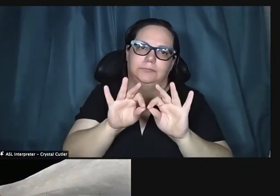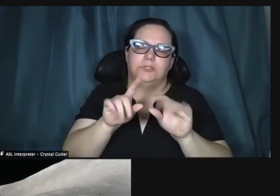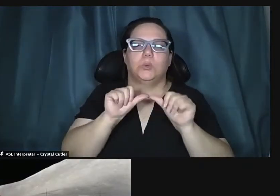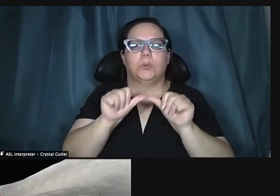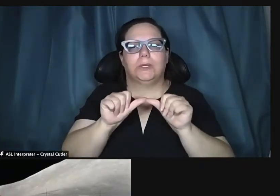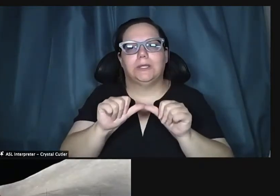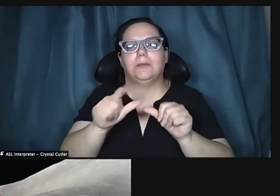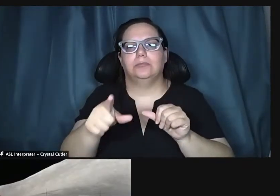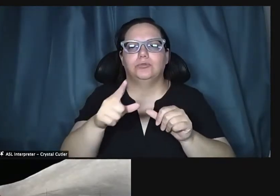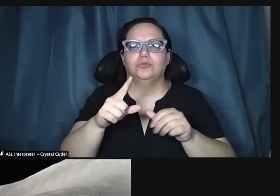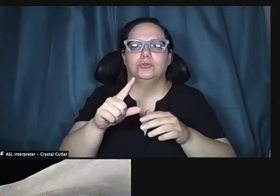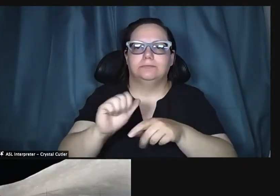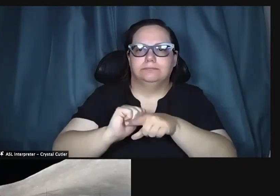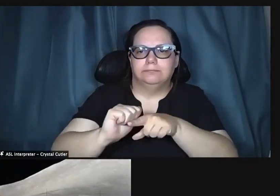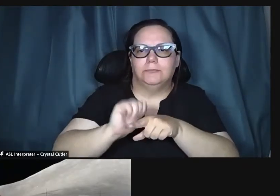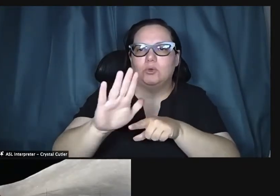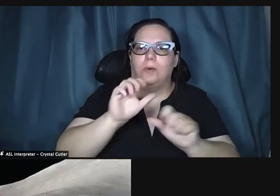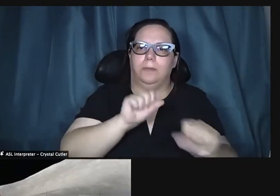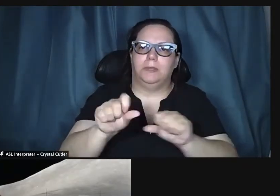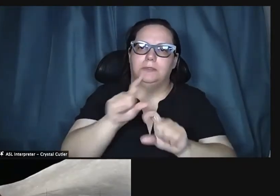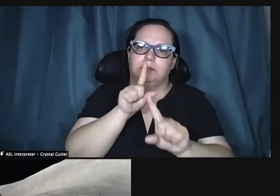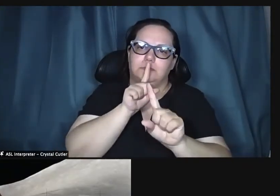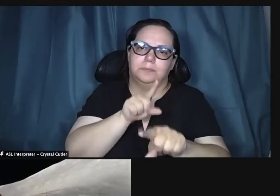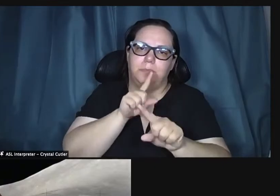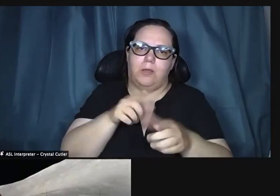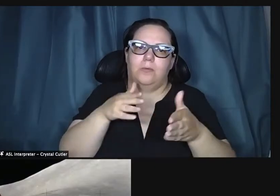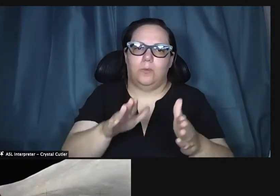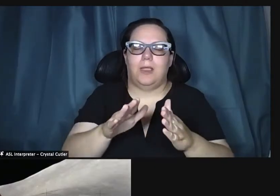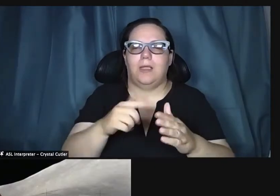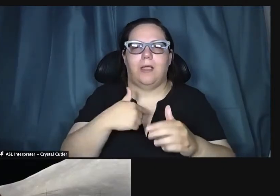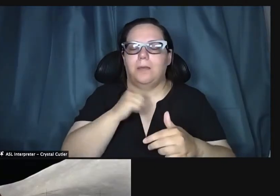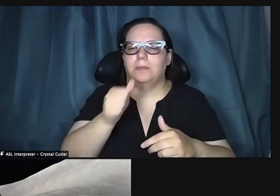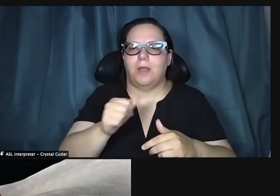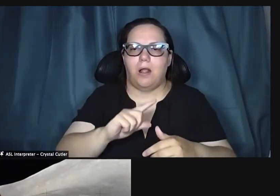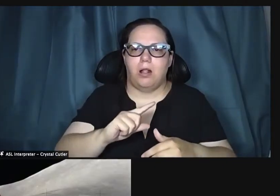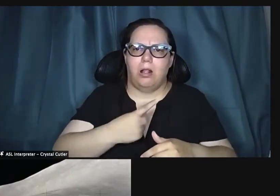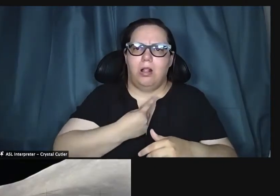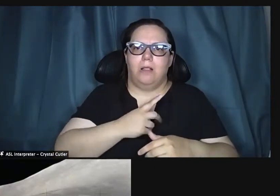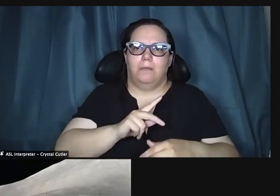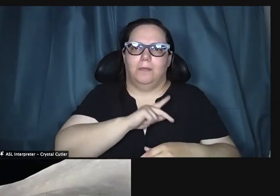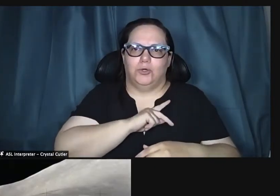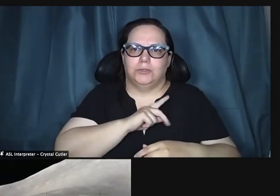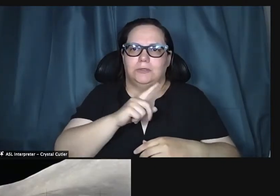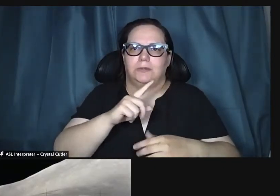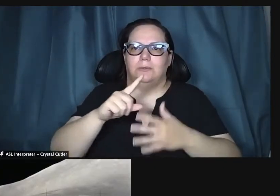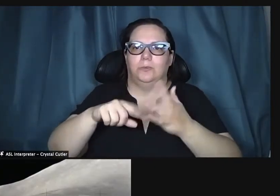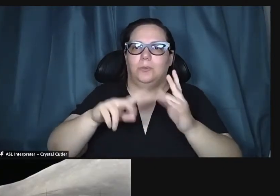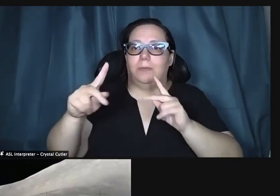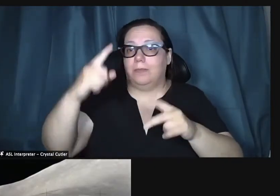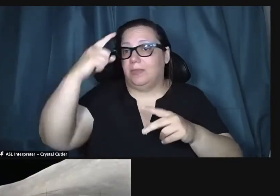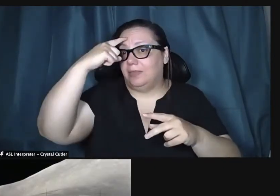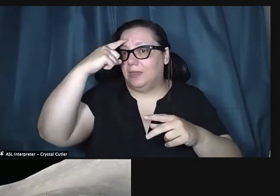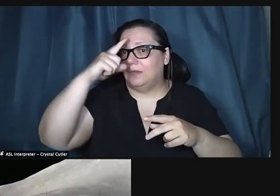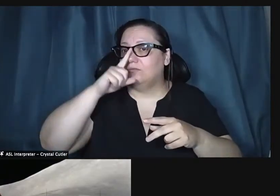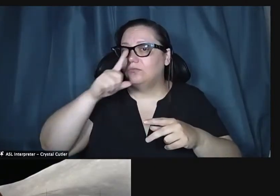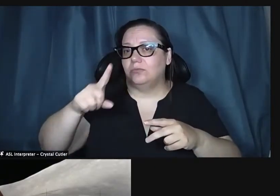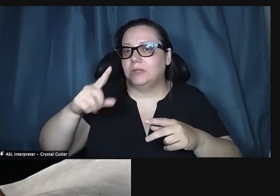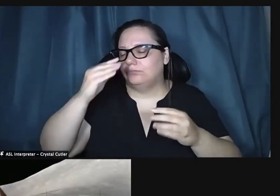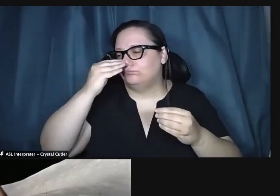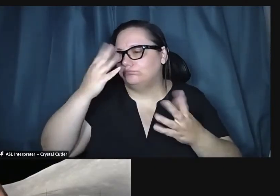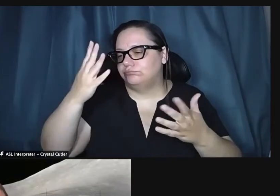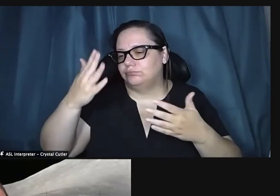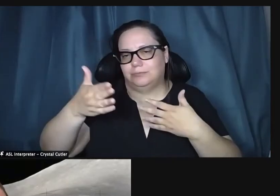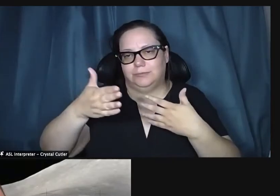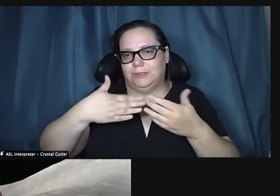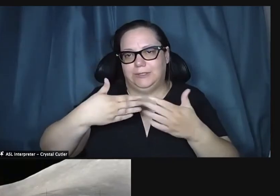ability to respond to that in a way where you're not taking it personally and what they think about you doesn't really matter anymore. That would